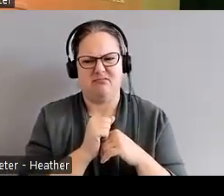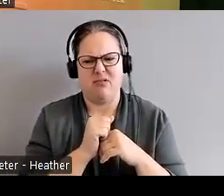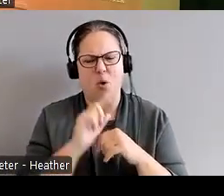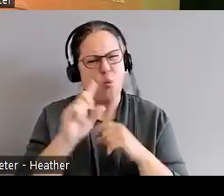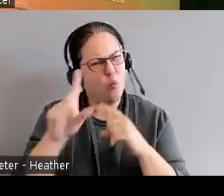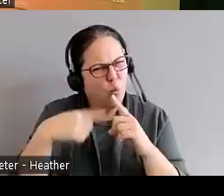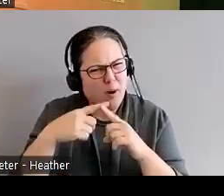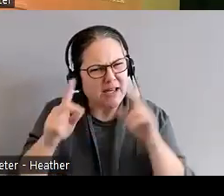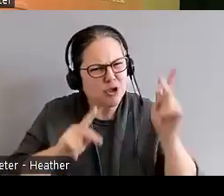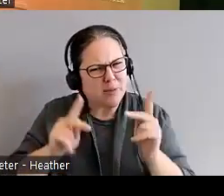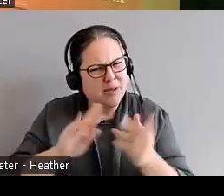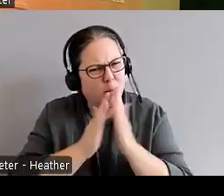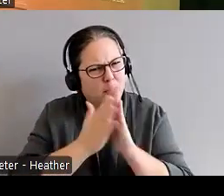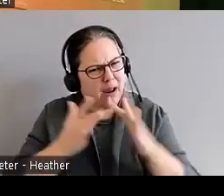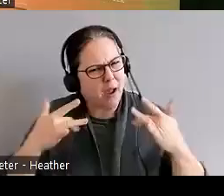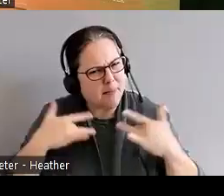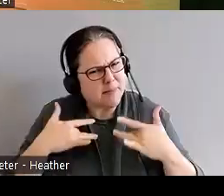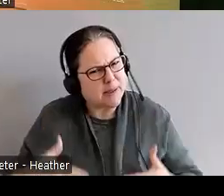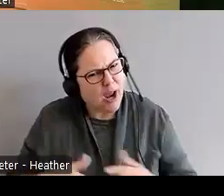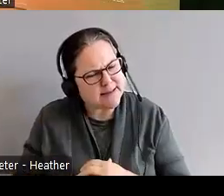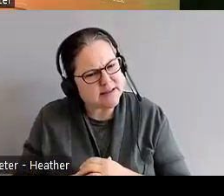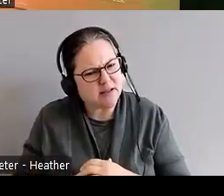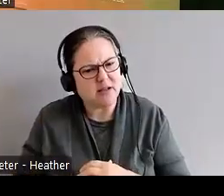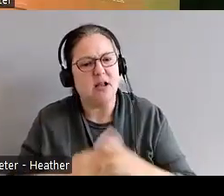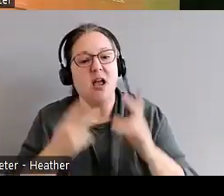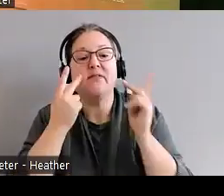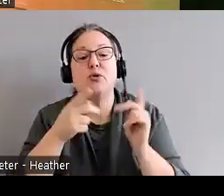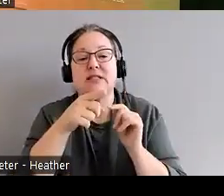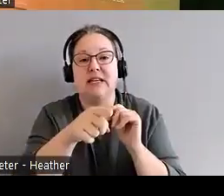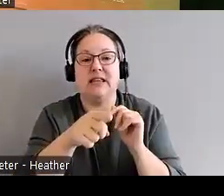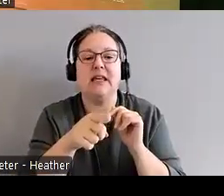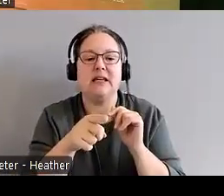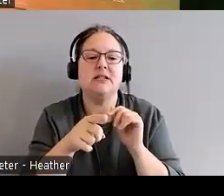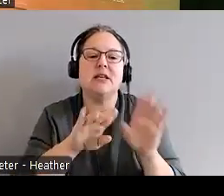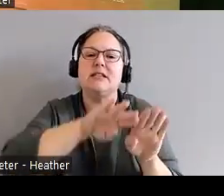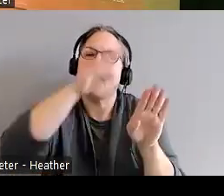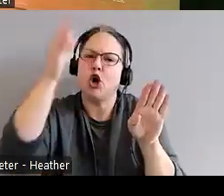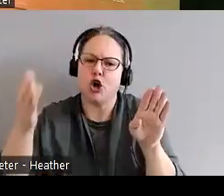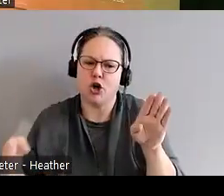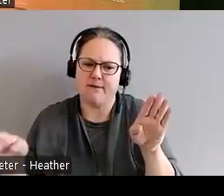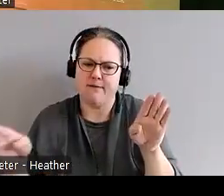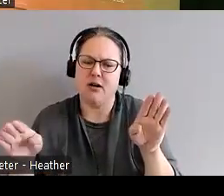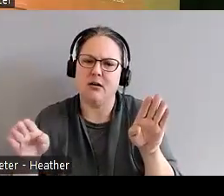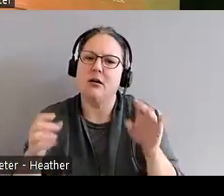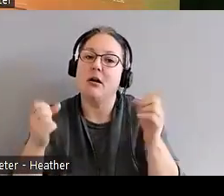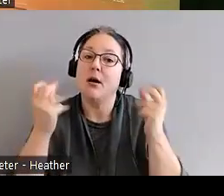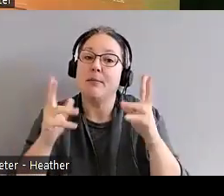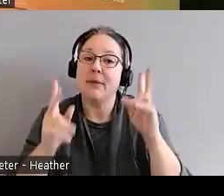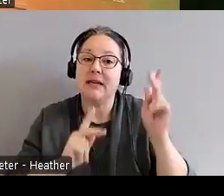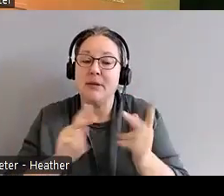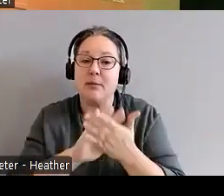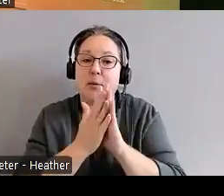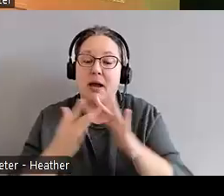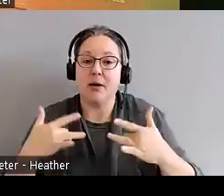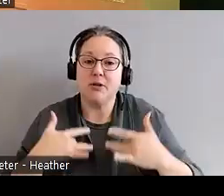There is a subgroup, if you look at this overall, this is an incidence curve. So a lot of people get depressed starting